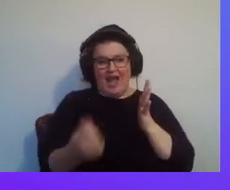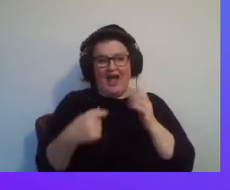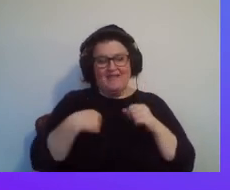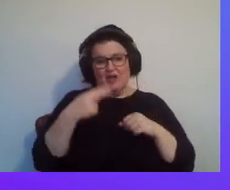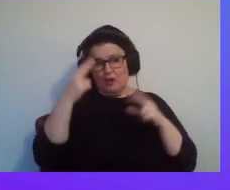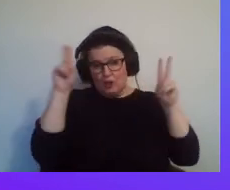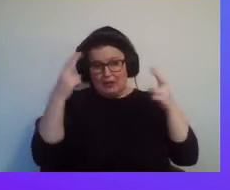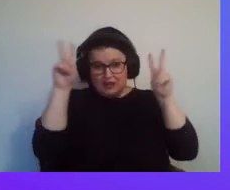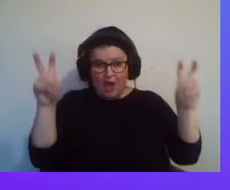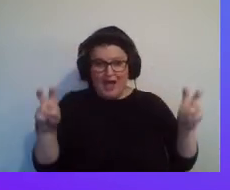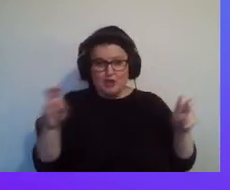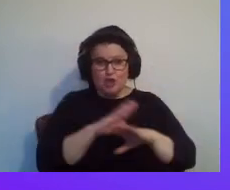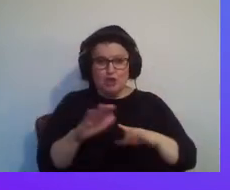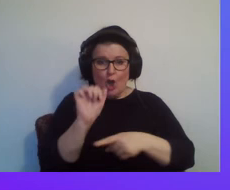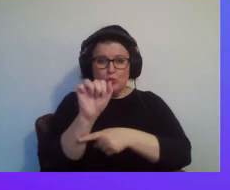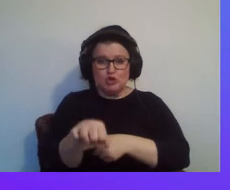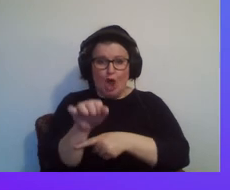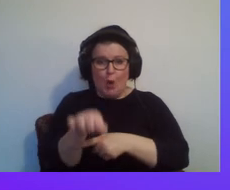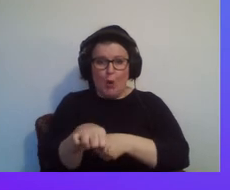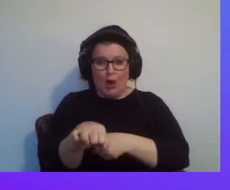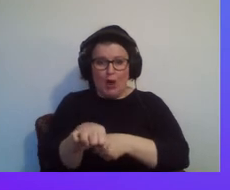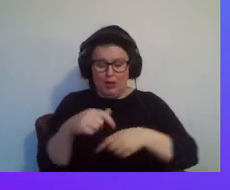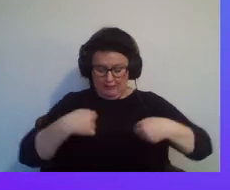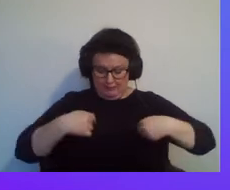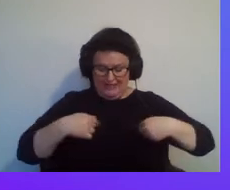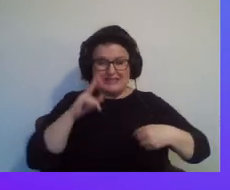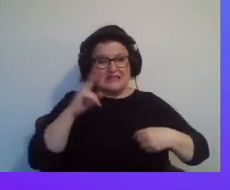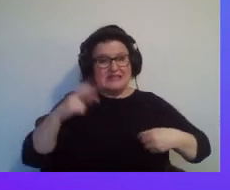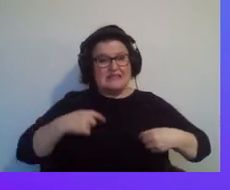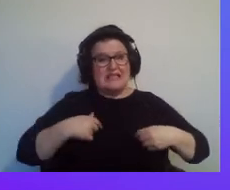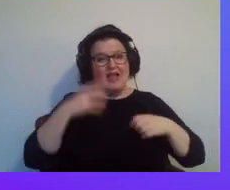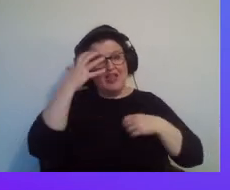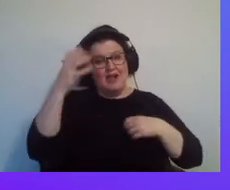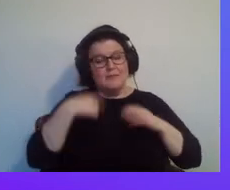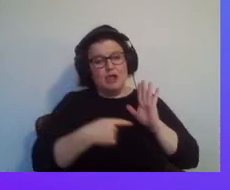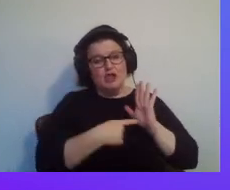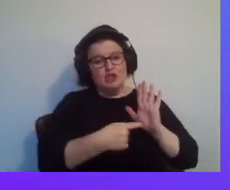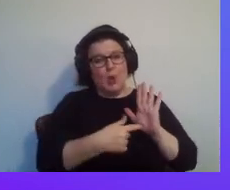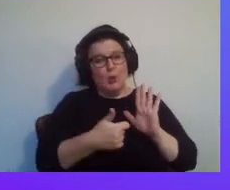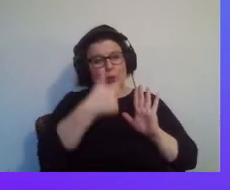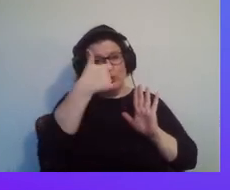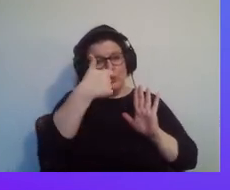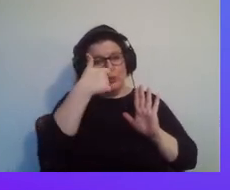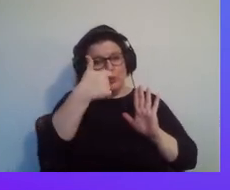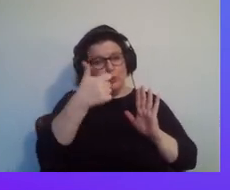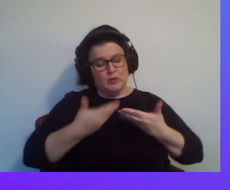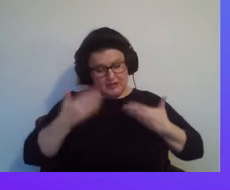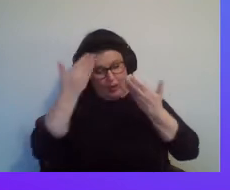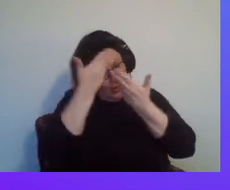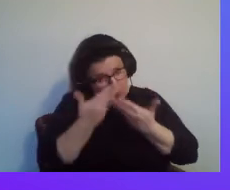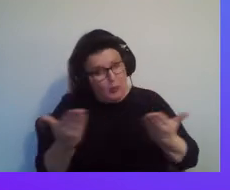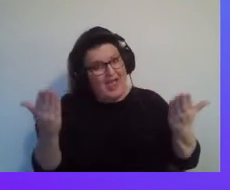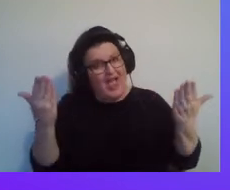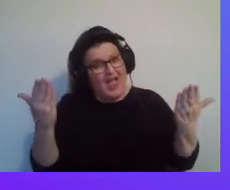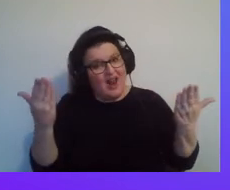is an opportunity for the government to show goodwill by making, look, when you got somebody